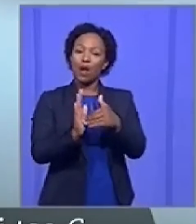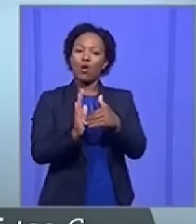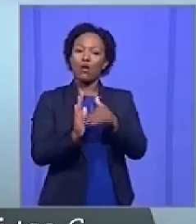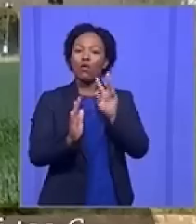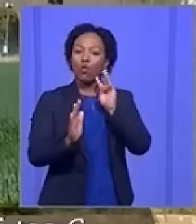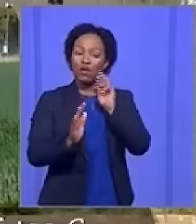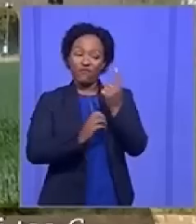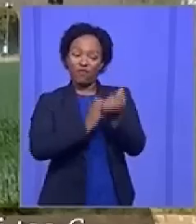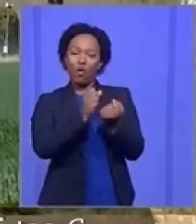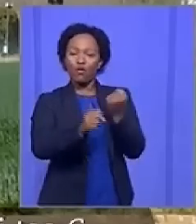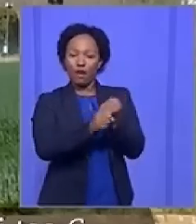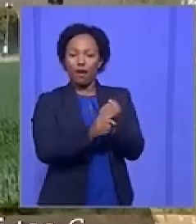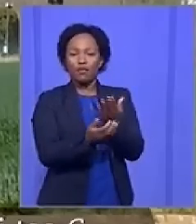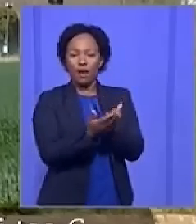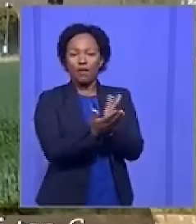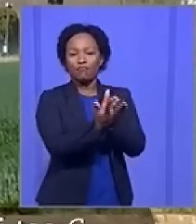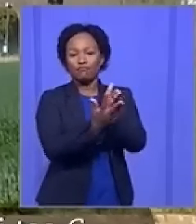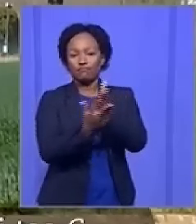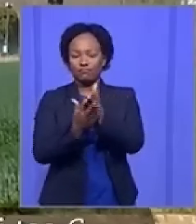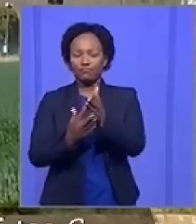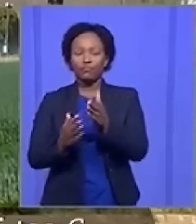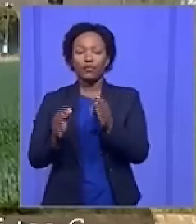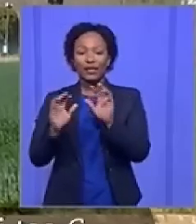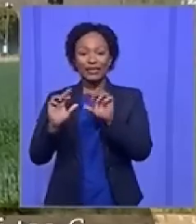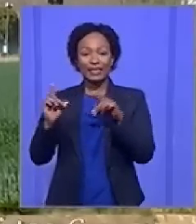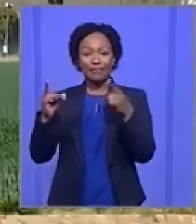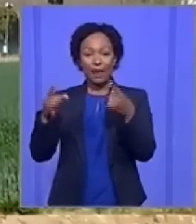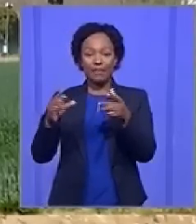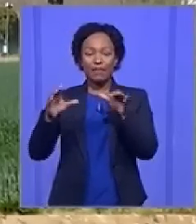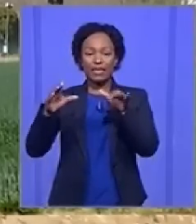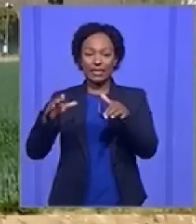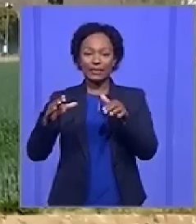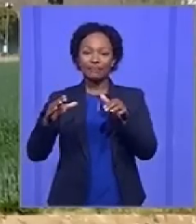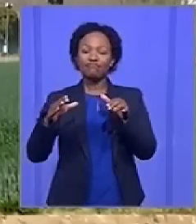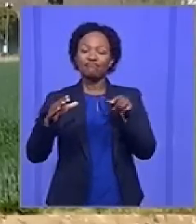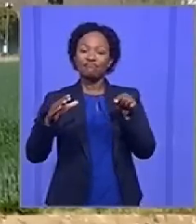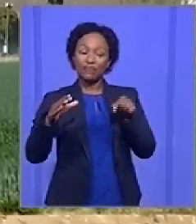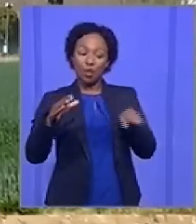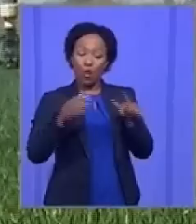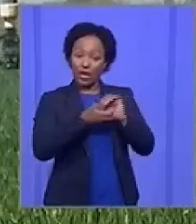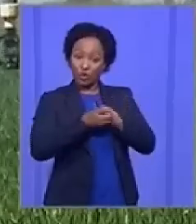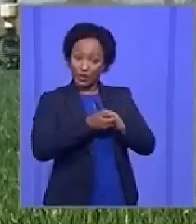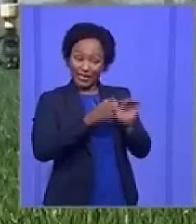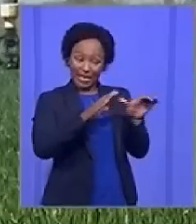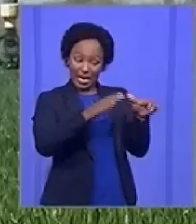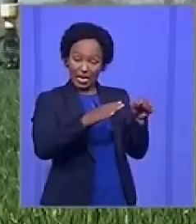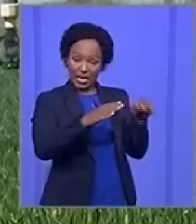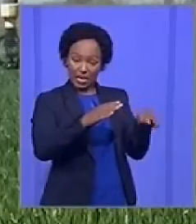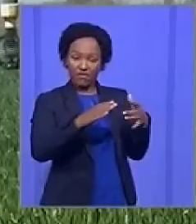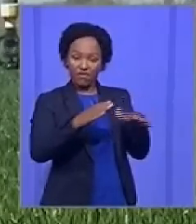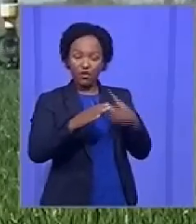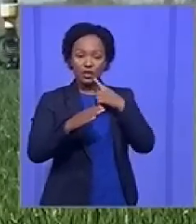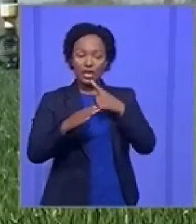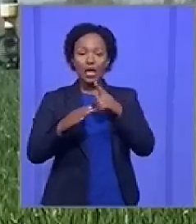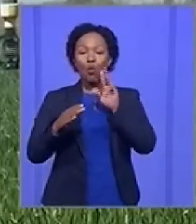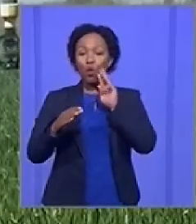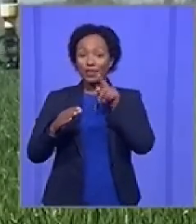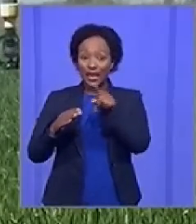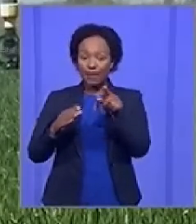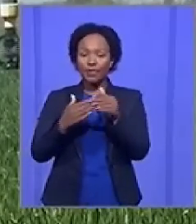year. Mokgatlo o boetse o ipreditse ho dihwai tse haufi le dibaka tse amehileng ho sebedisa metsi ka